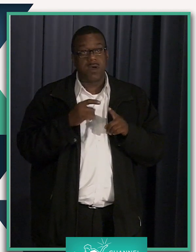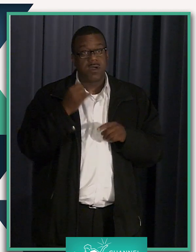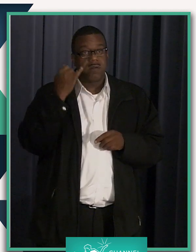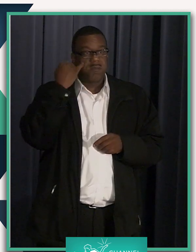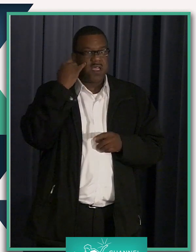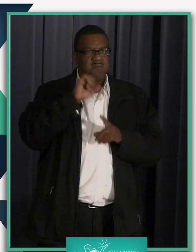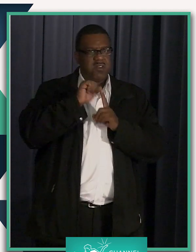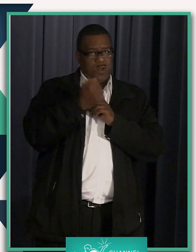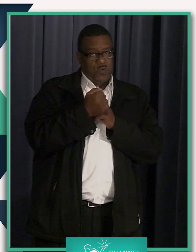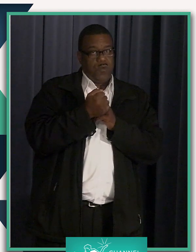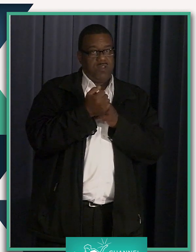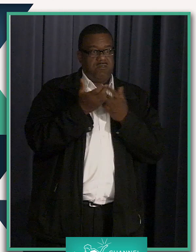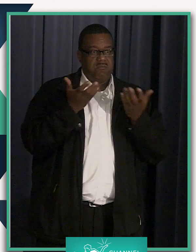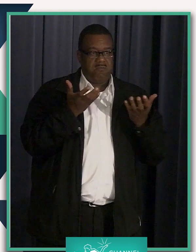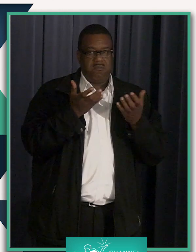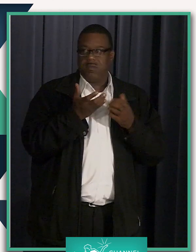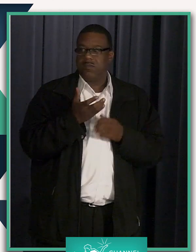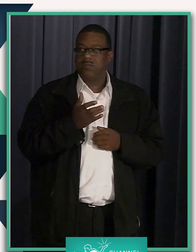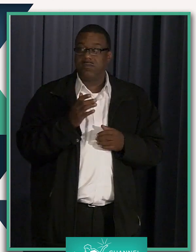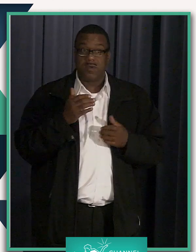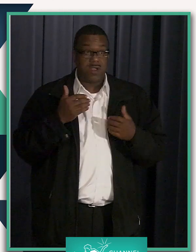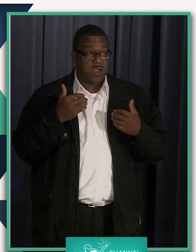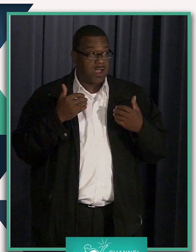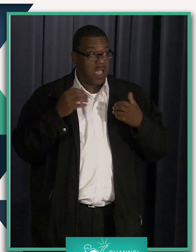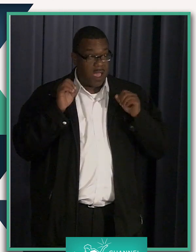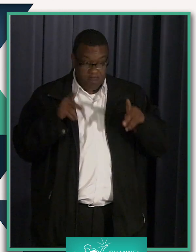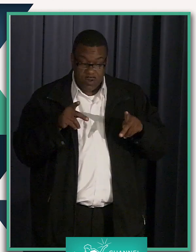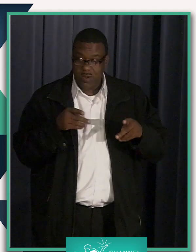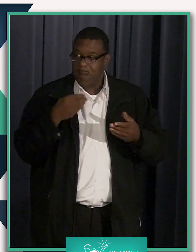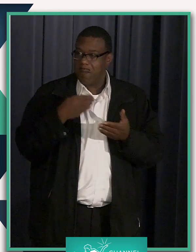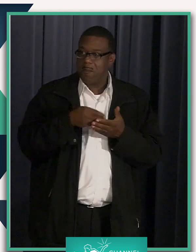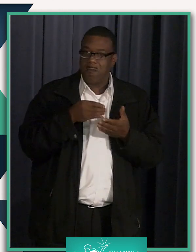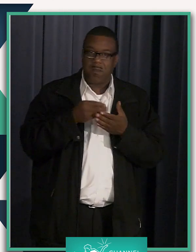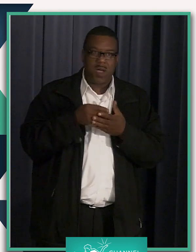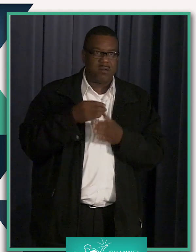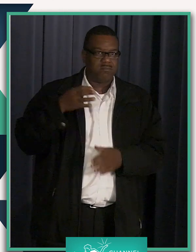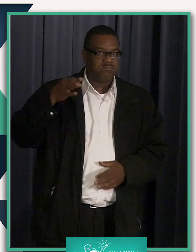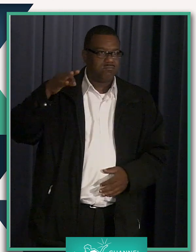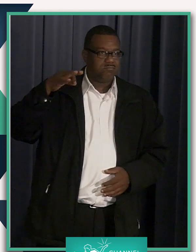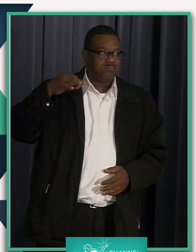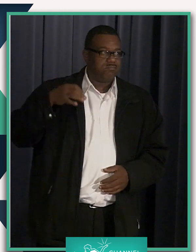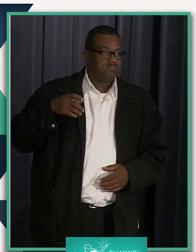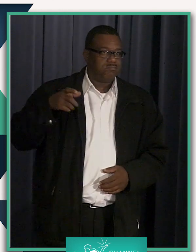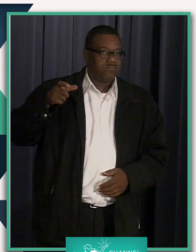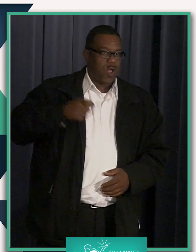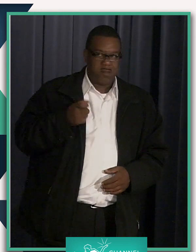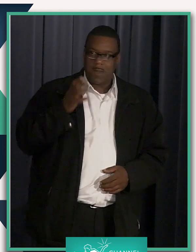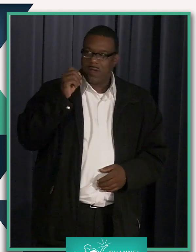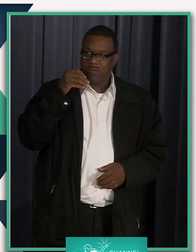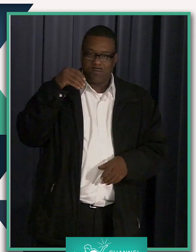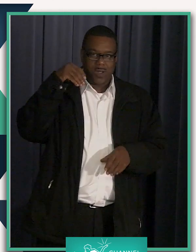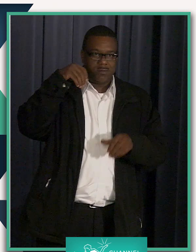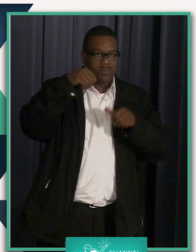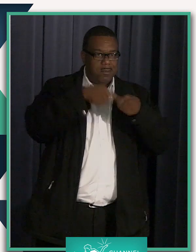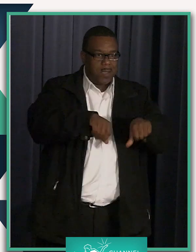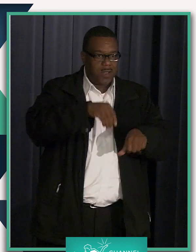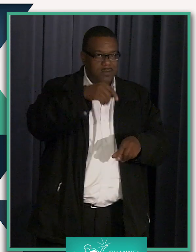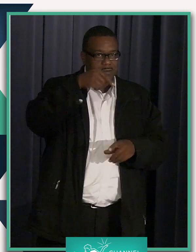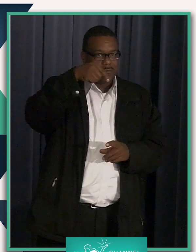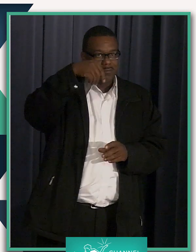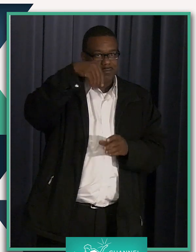in this situation, there's an excellent chance that money is just going to automatically show up in your account every single